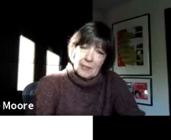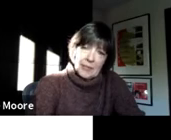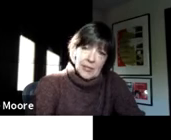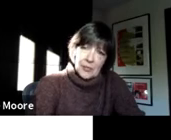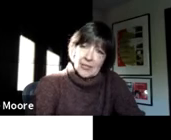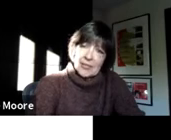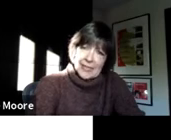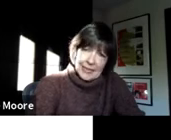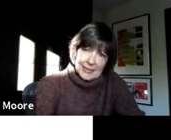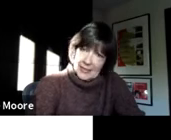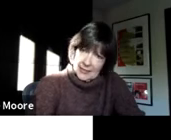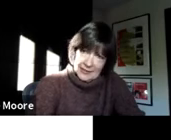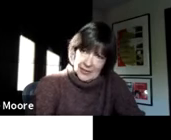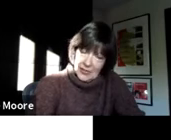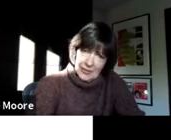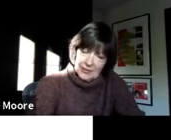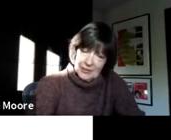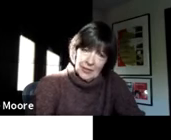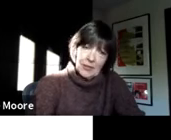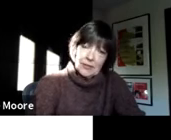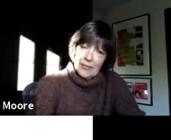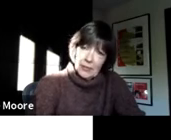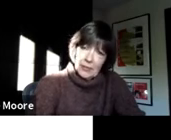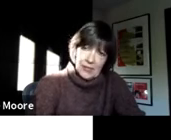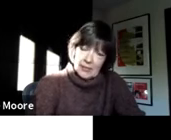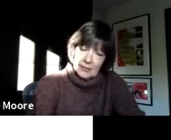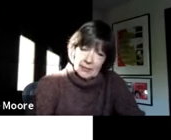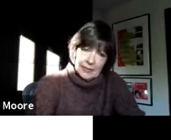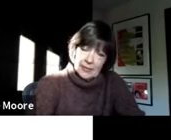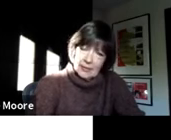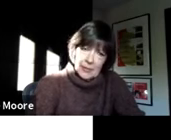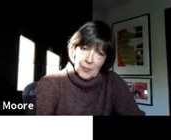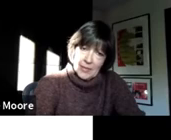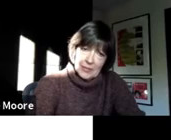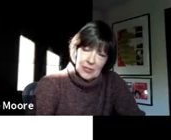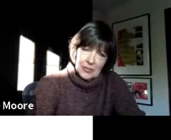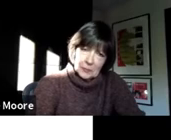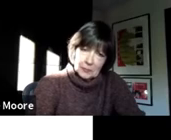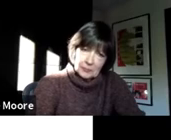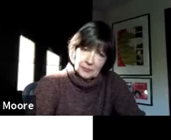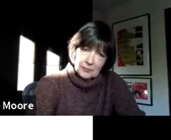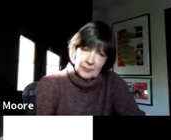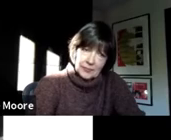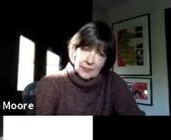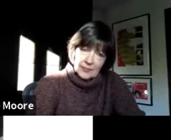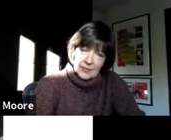But maybe this was the saddest thing I saw in all the images I collected in this past year.